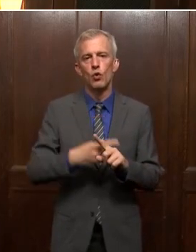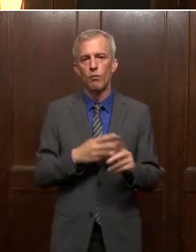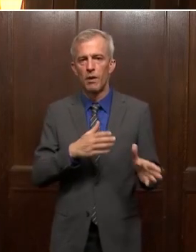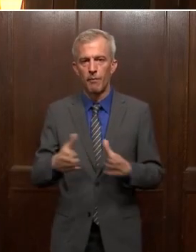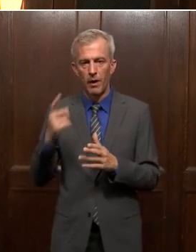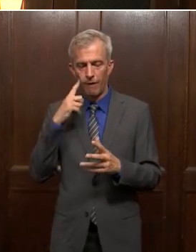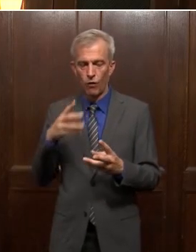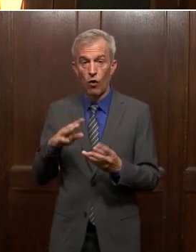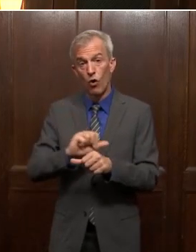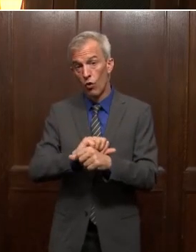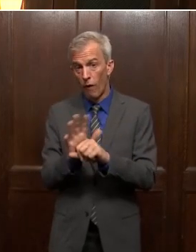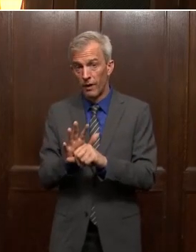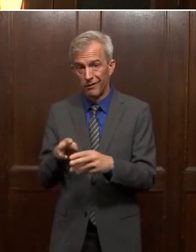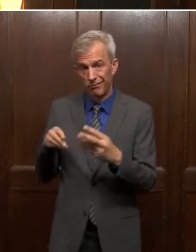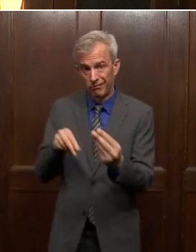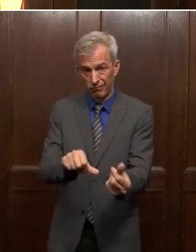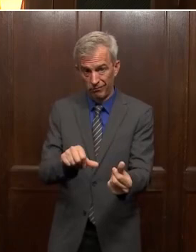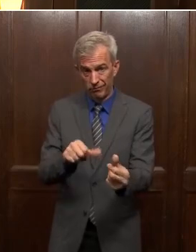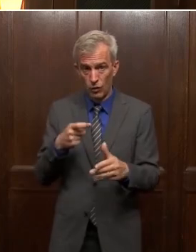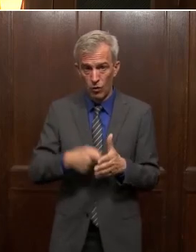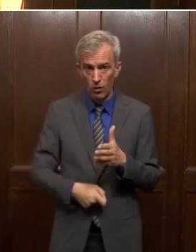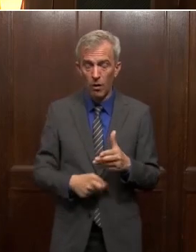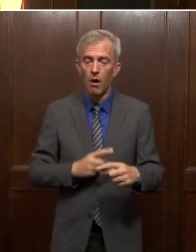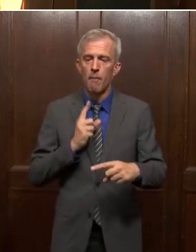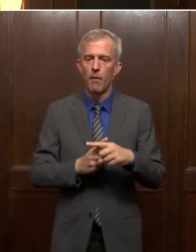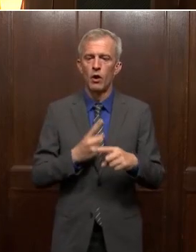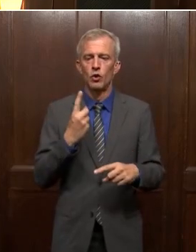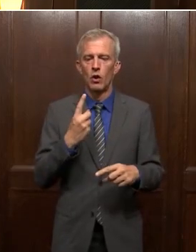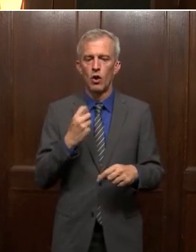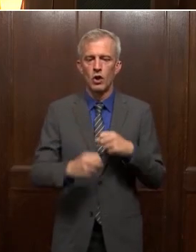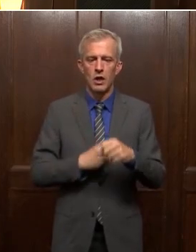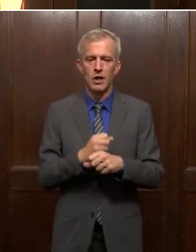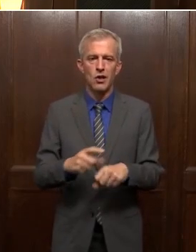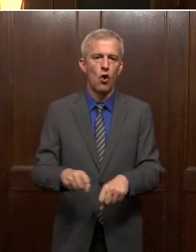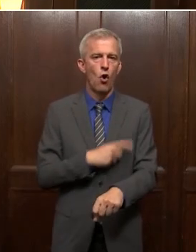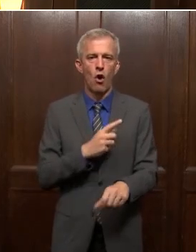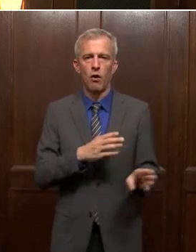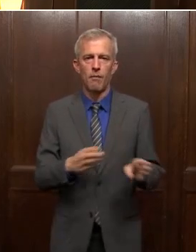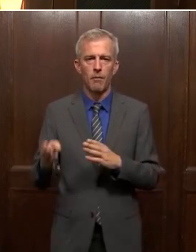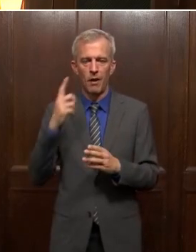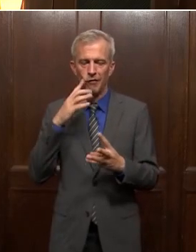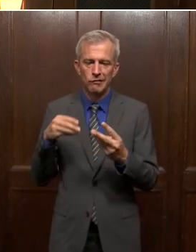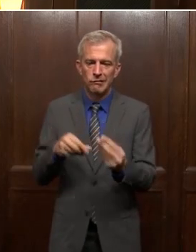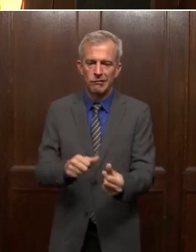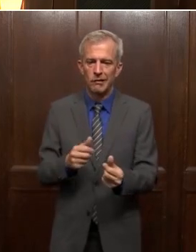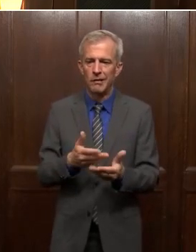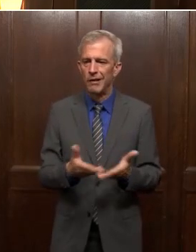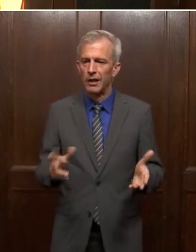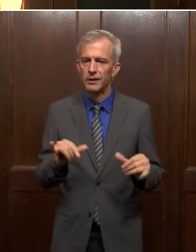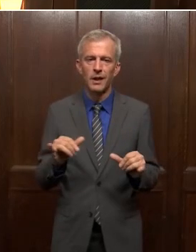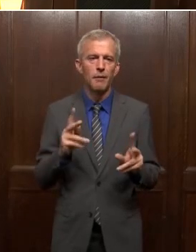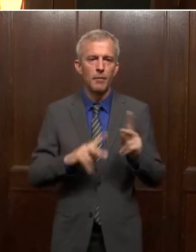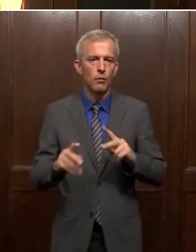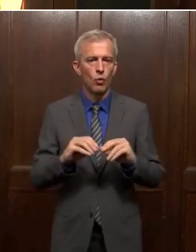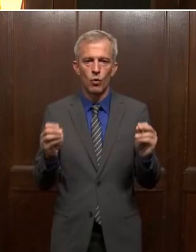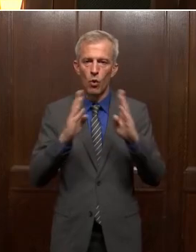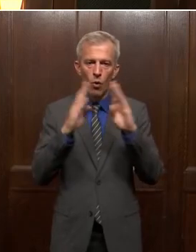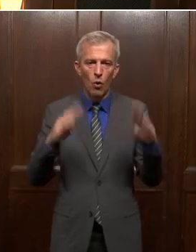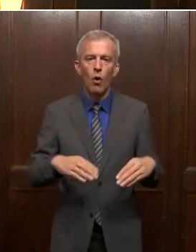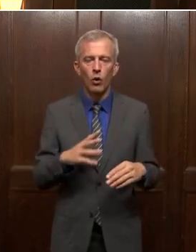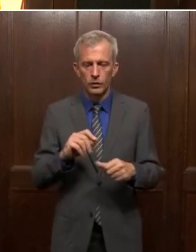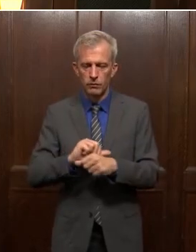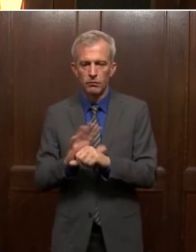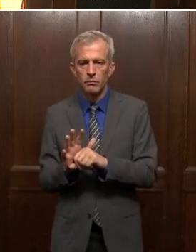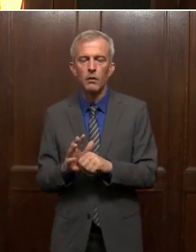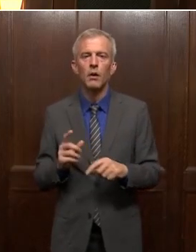for COVID-19 costs, and we have a year-long plan for the expenses around things like homelessness and COVID-19. But those numbers